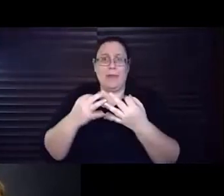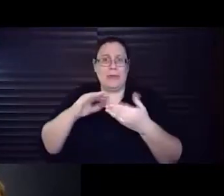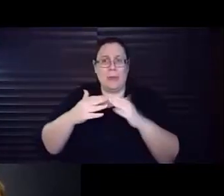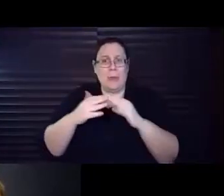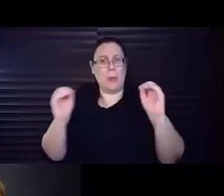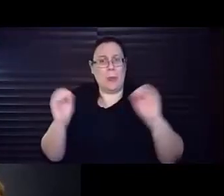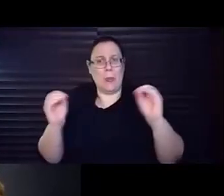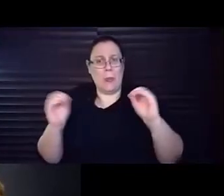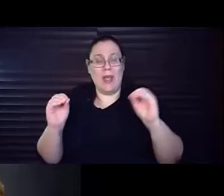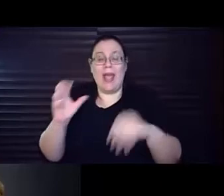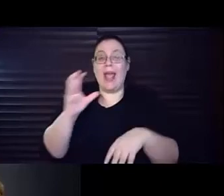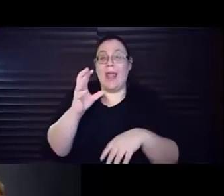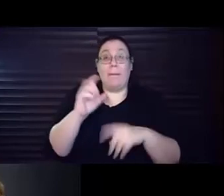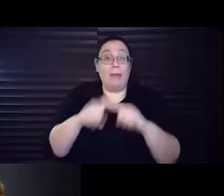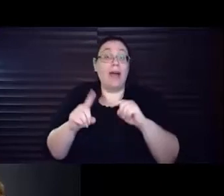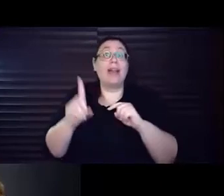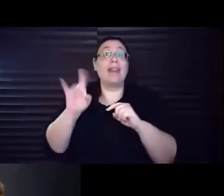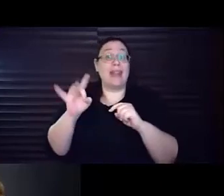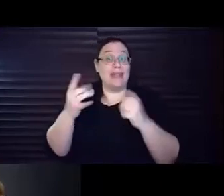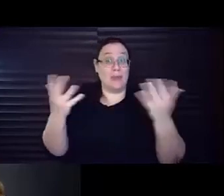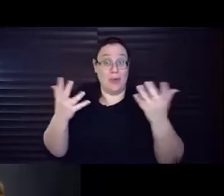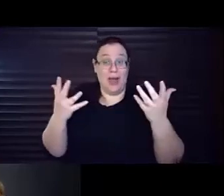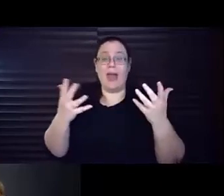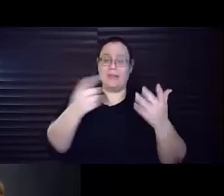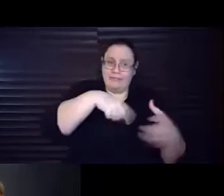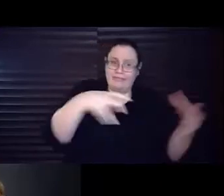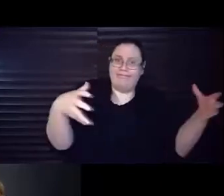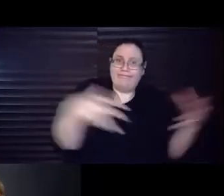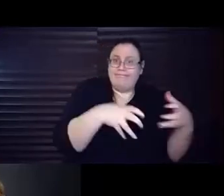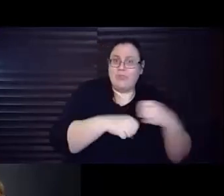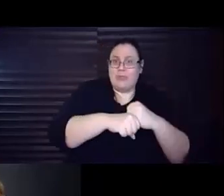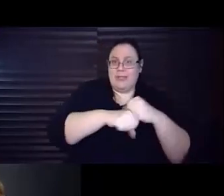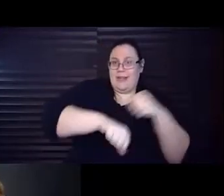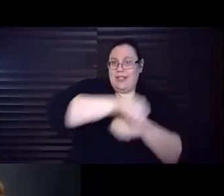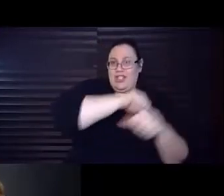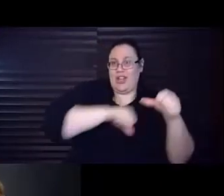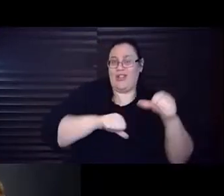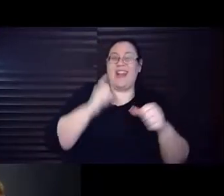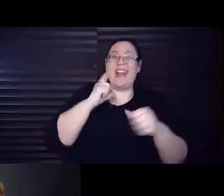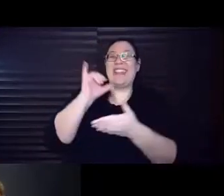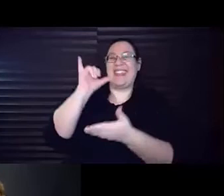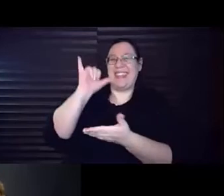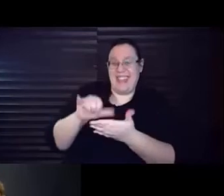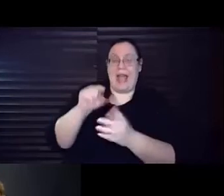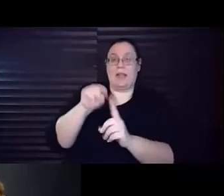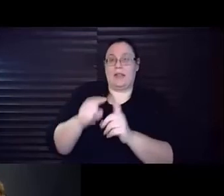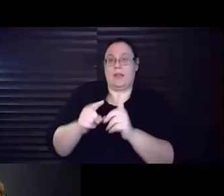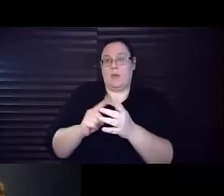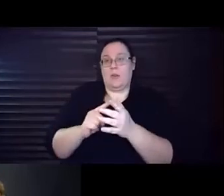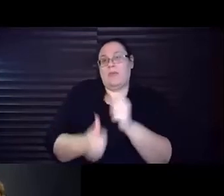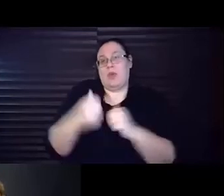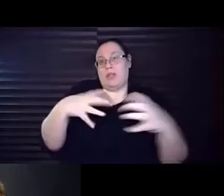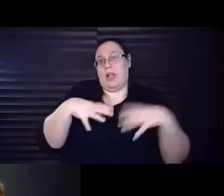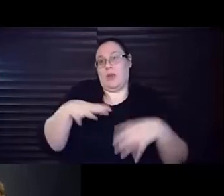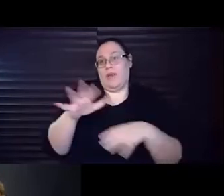And but what they did do is they banded together to protect themselves. And I think that's what most Hollywood